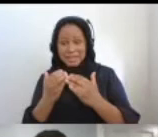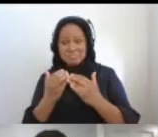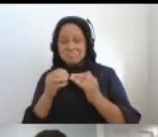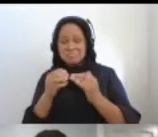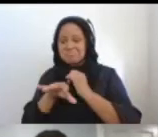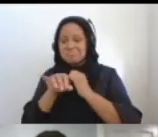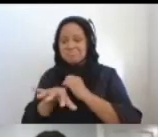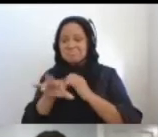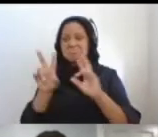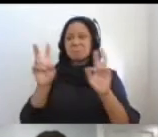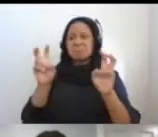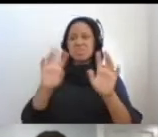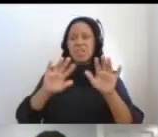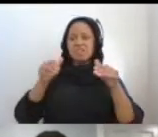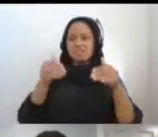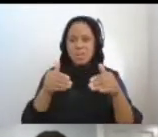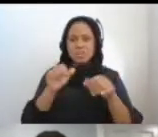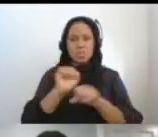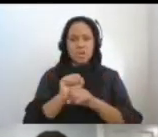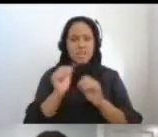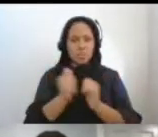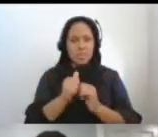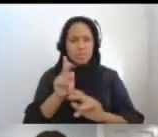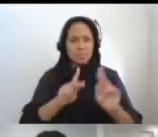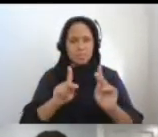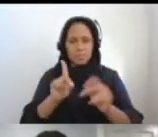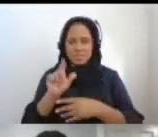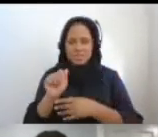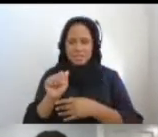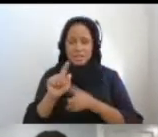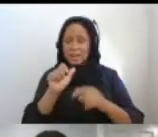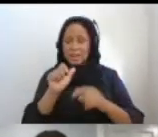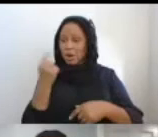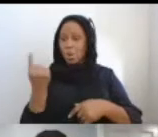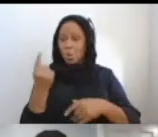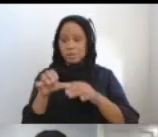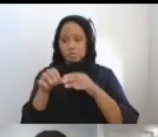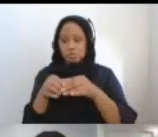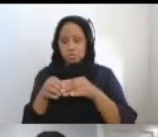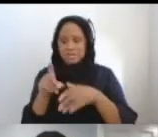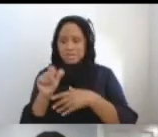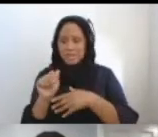working with people with disabilities, but it's not exclusive to those people, and that's totally fine.